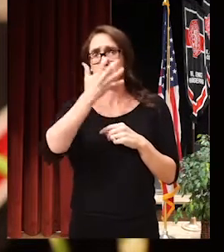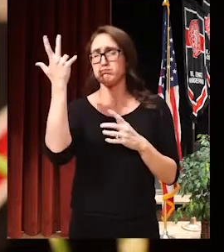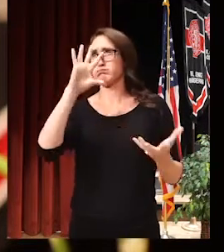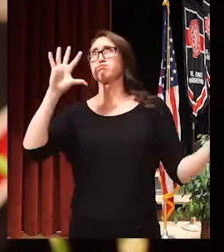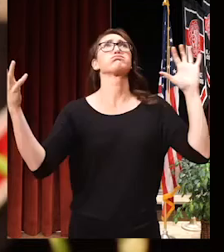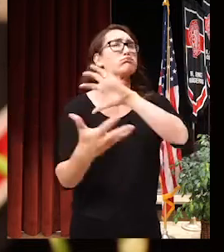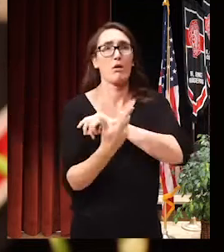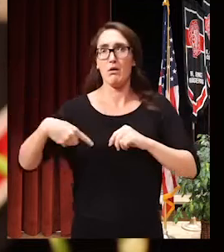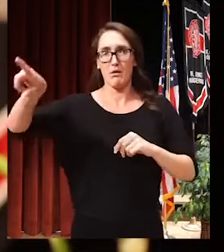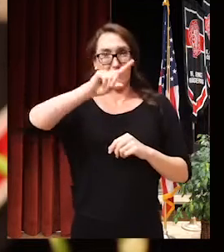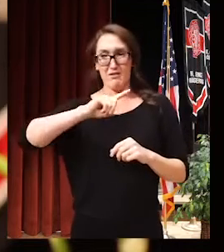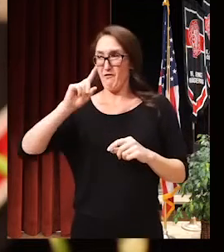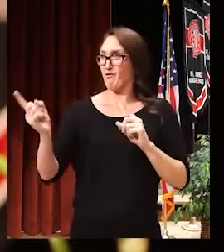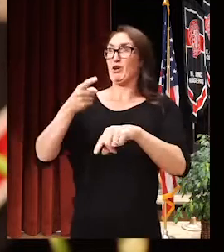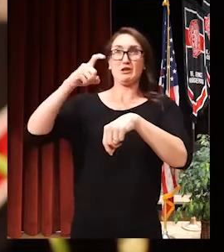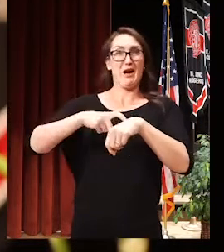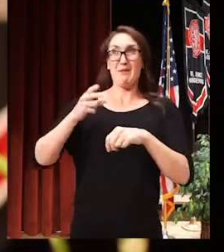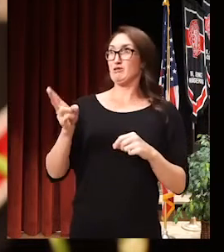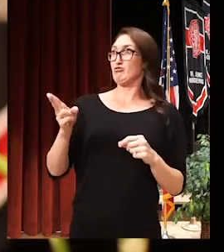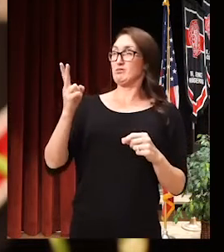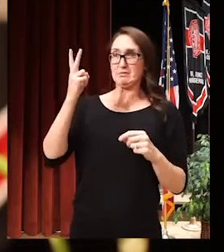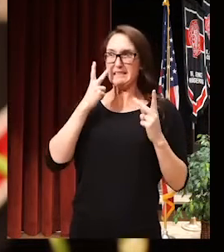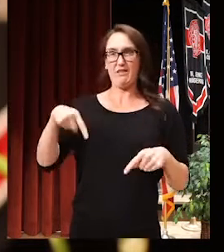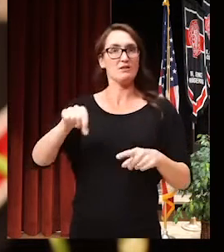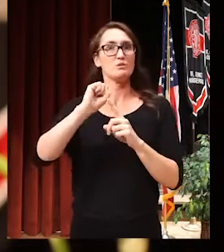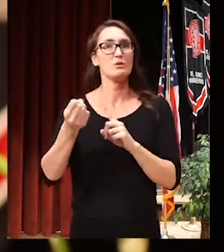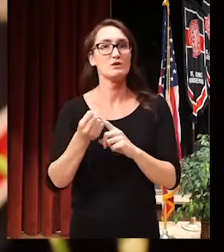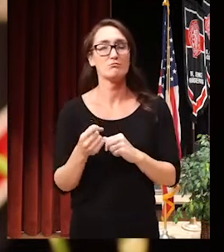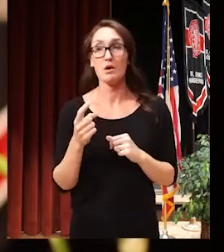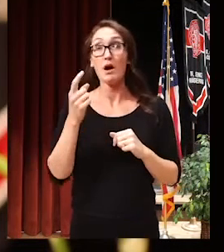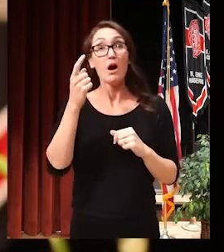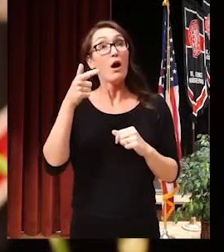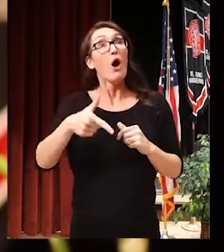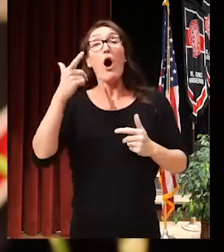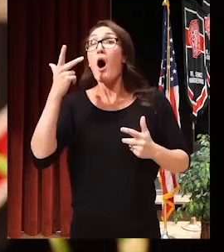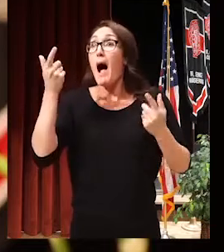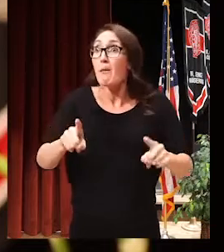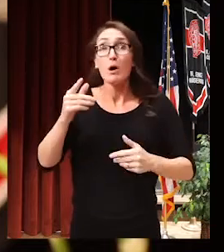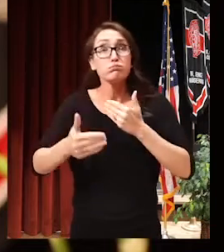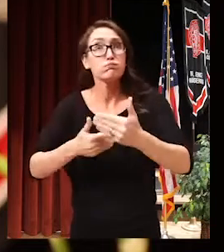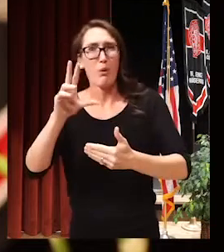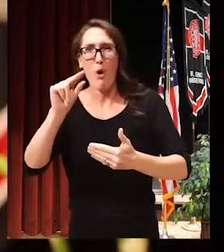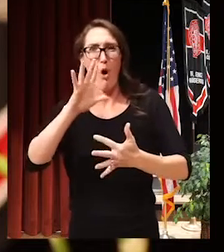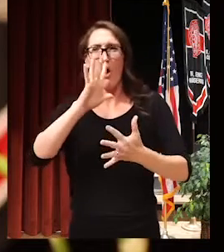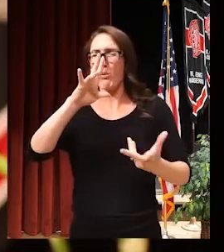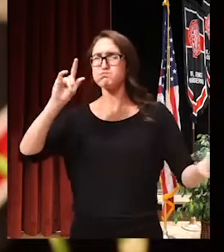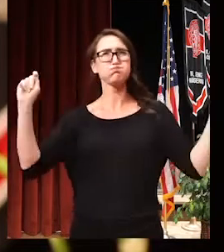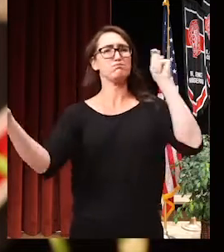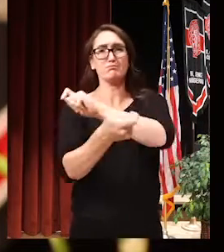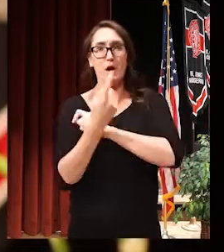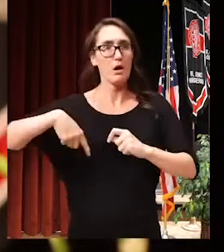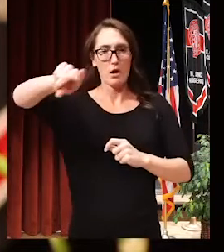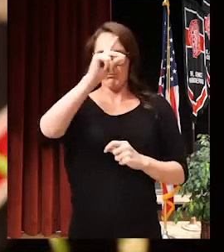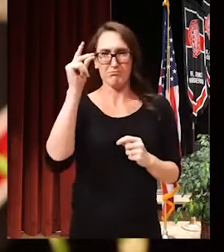were facing unprecedented times. Everything moved so quickly, and all of us were forced to change the way